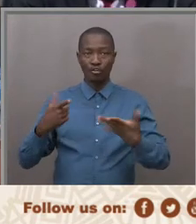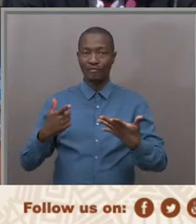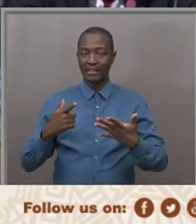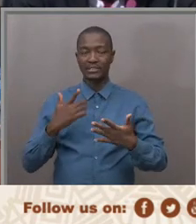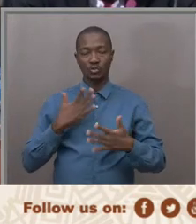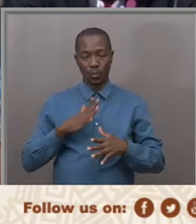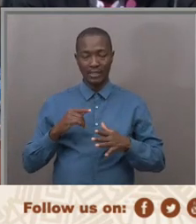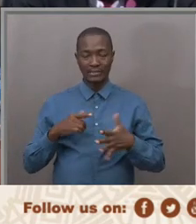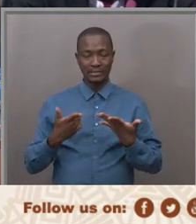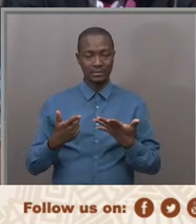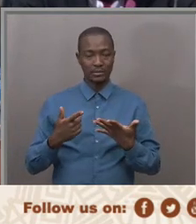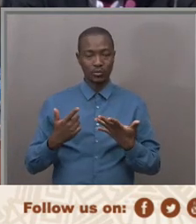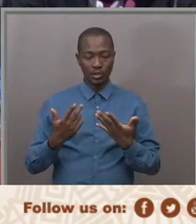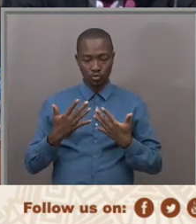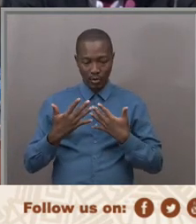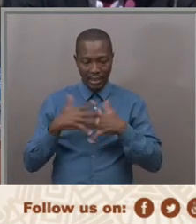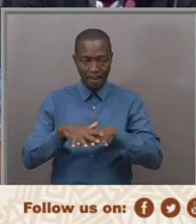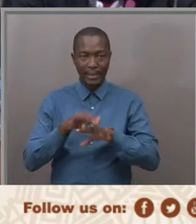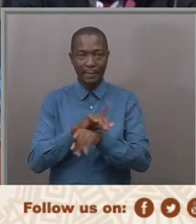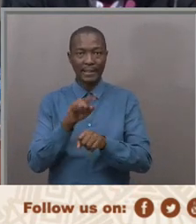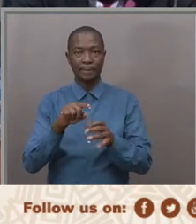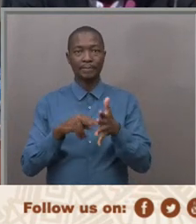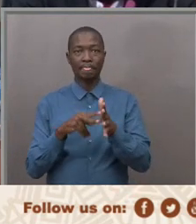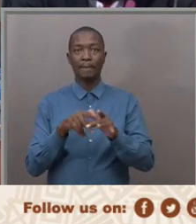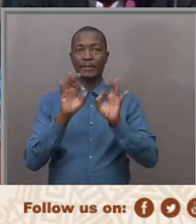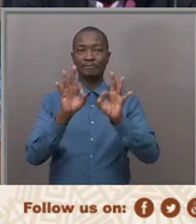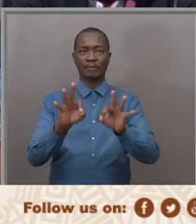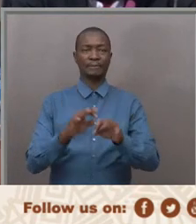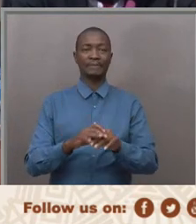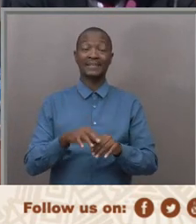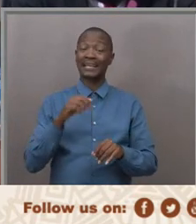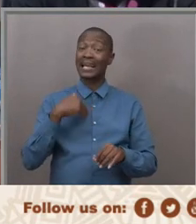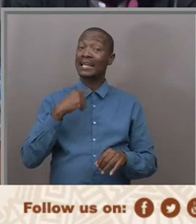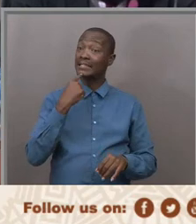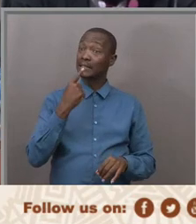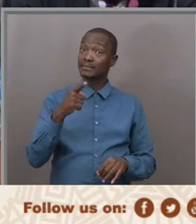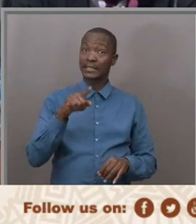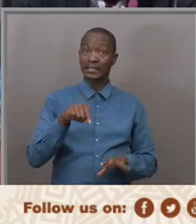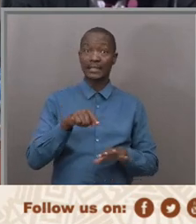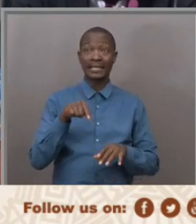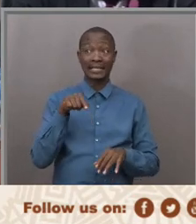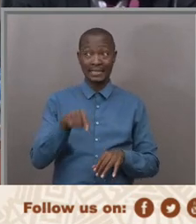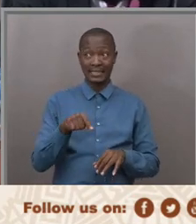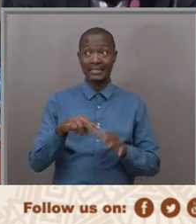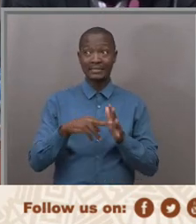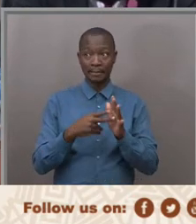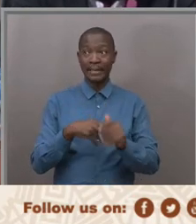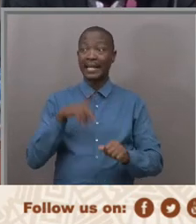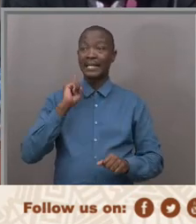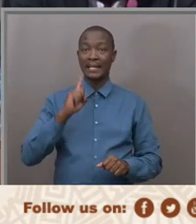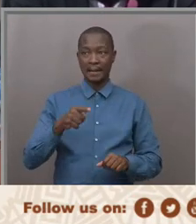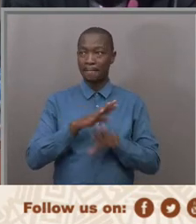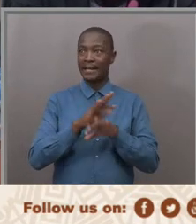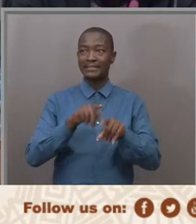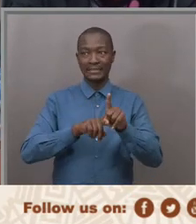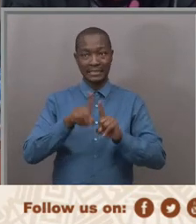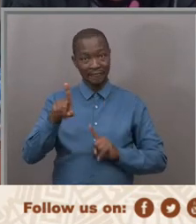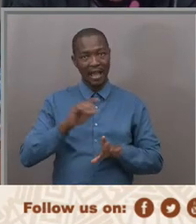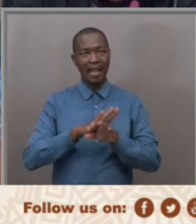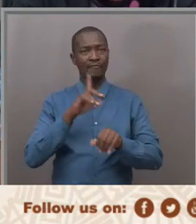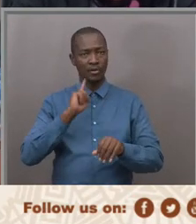implementation of this plan. And as I say, this plan must survive and will survive the difficult times